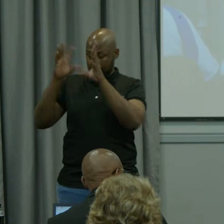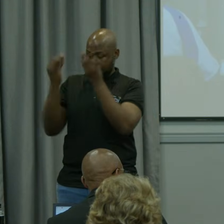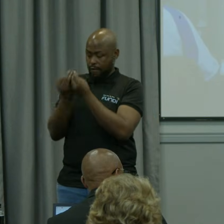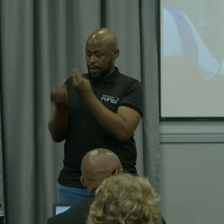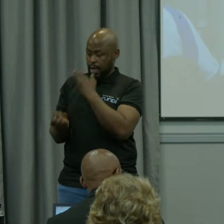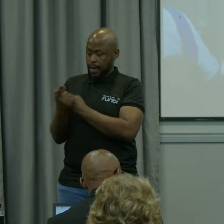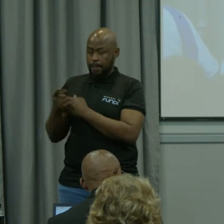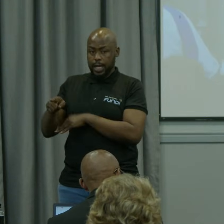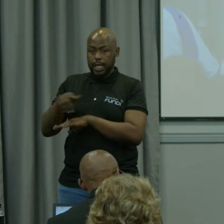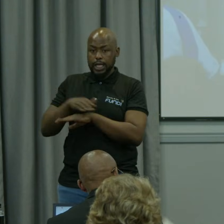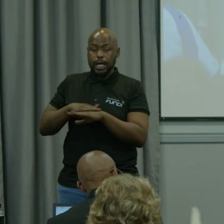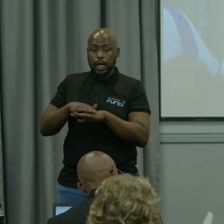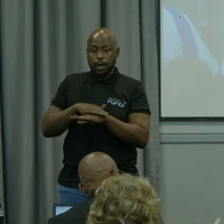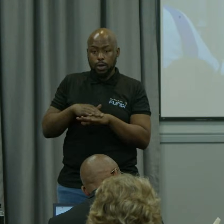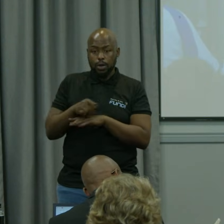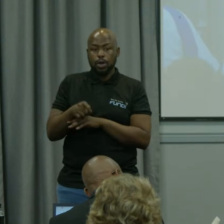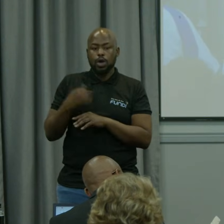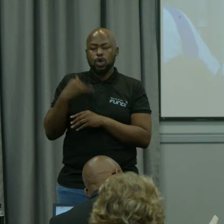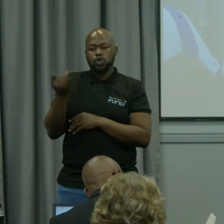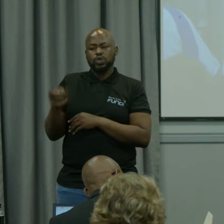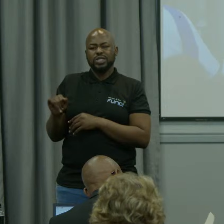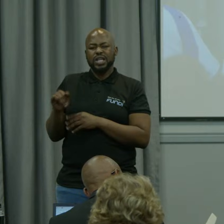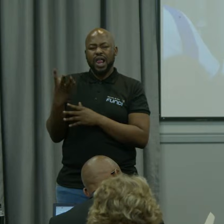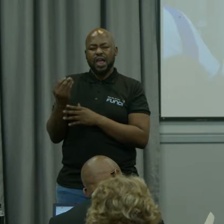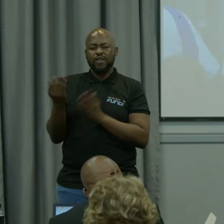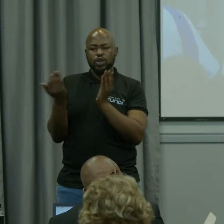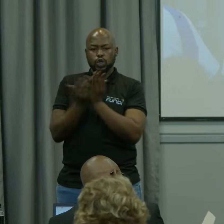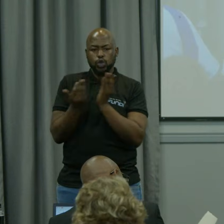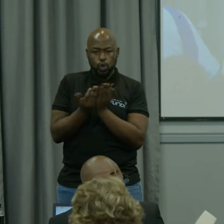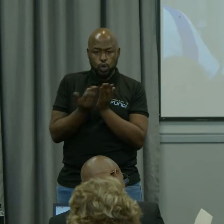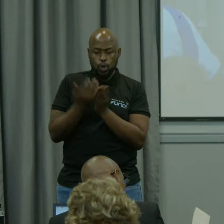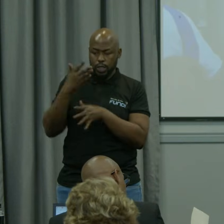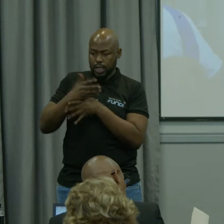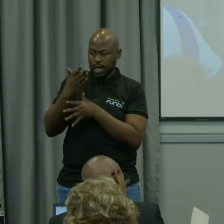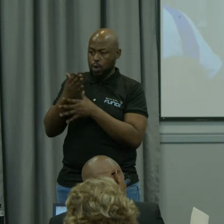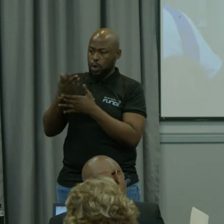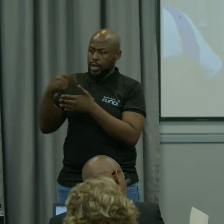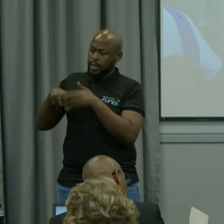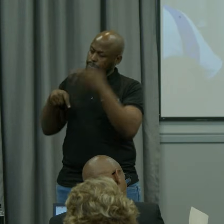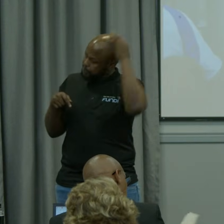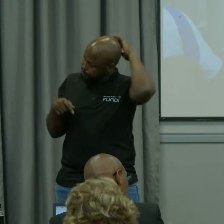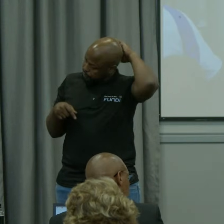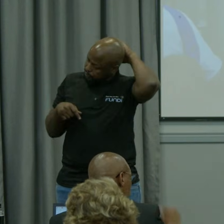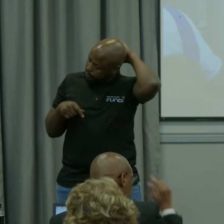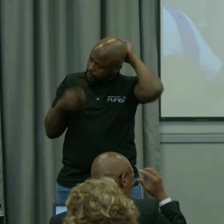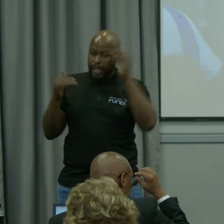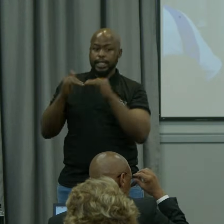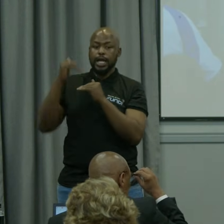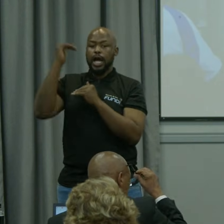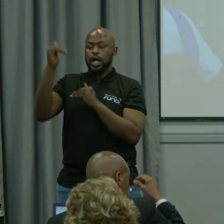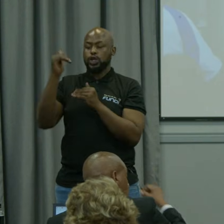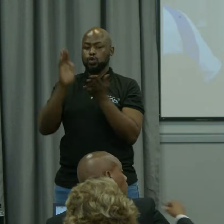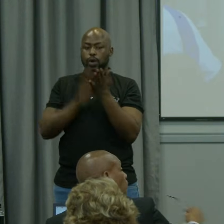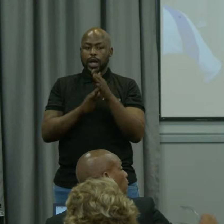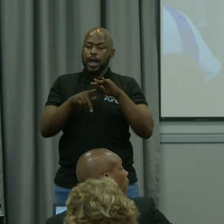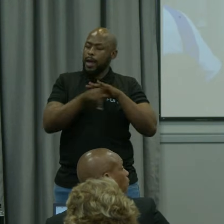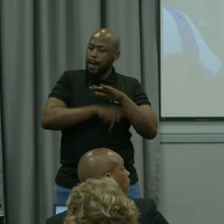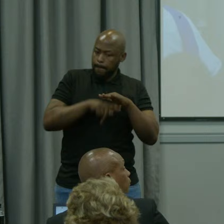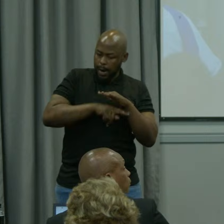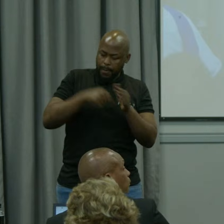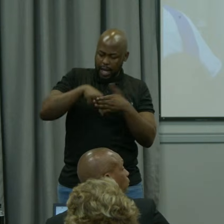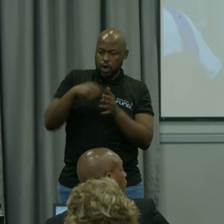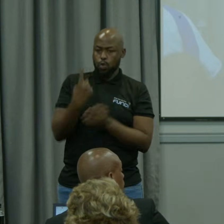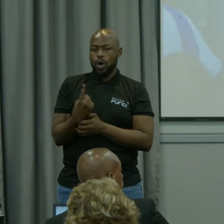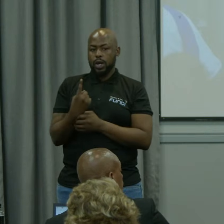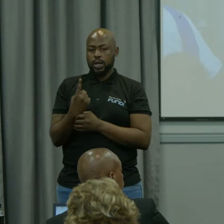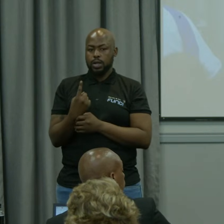ground are such that you still have schools that are operating, Martin, as high school and a primary in one. Then